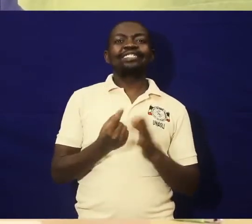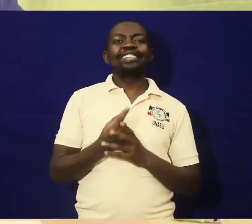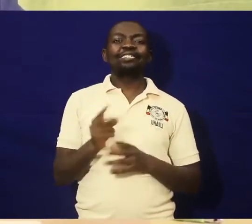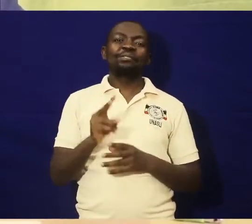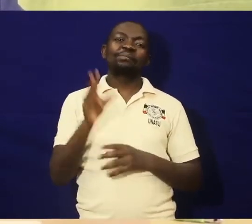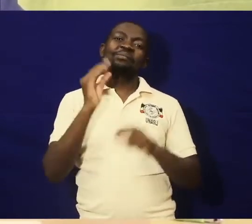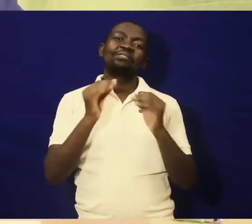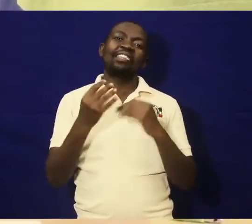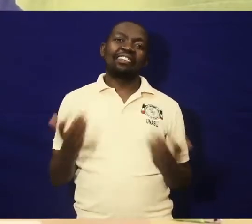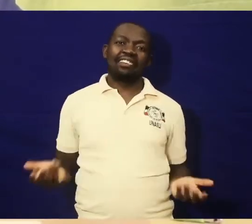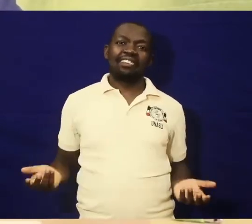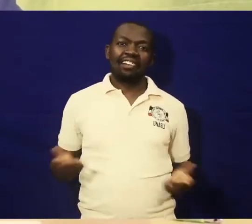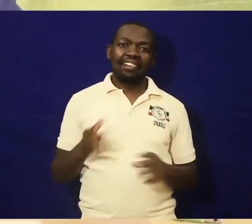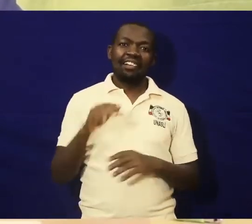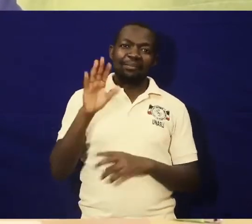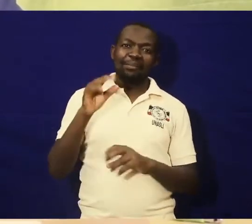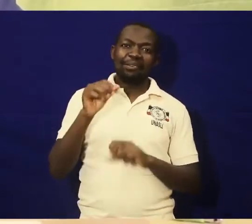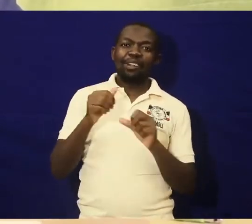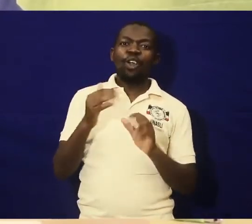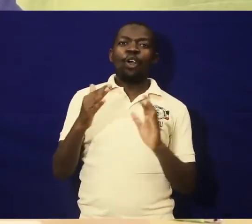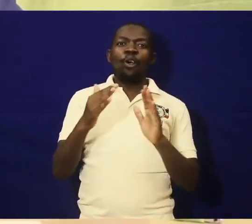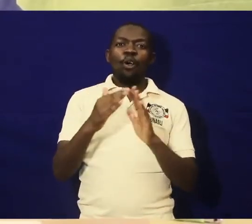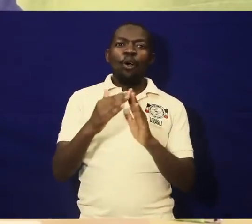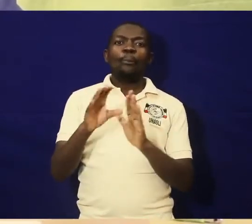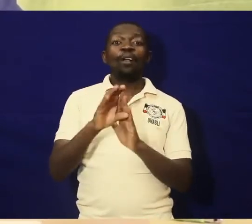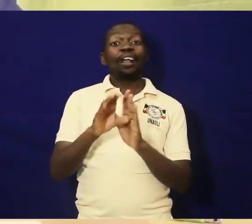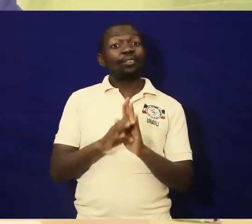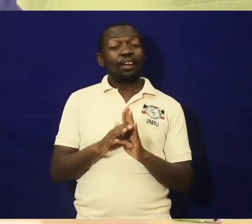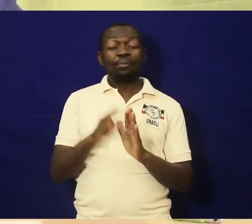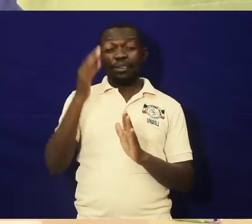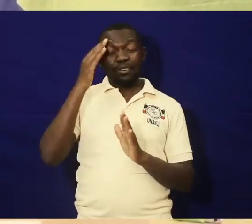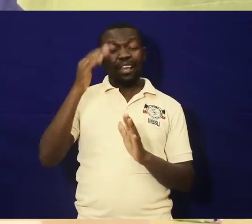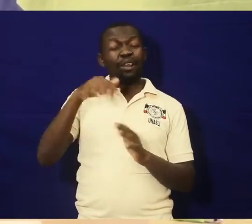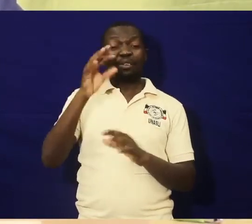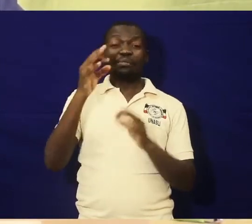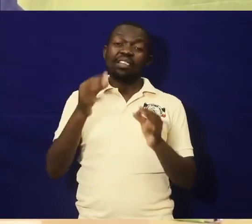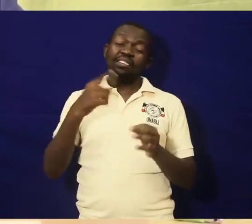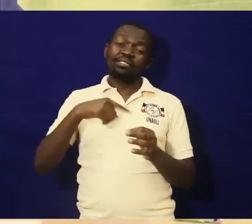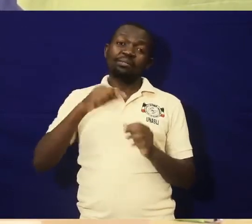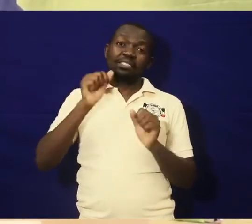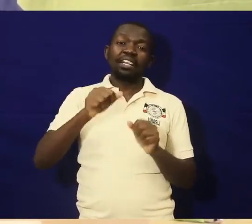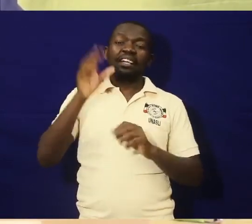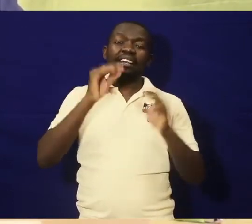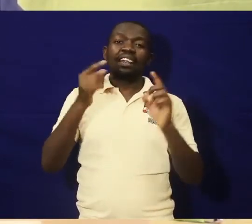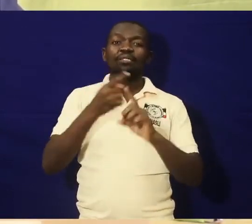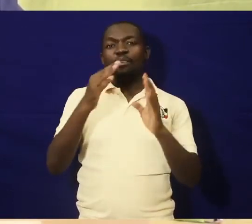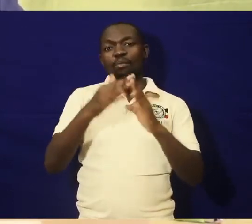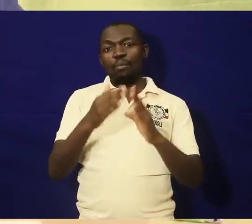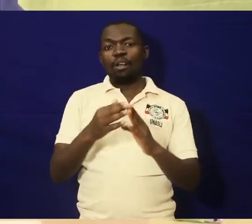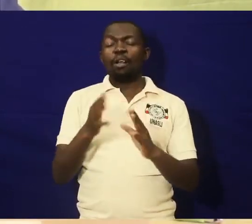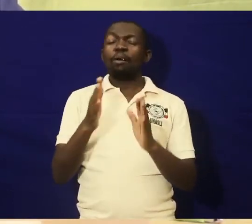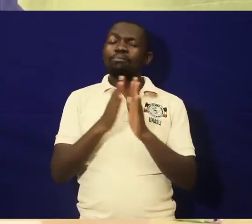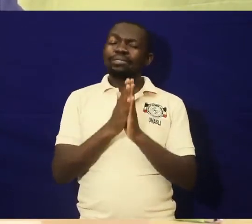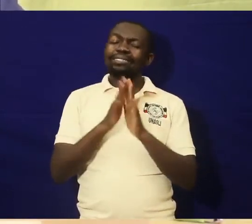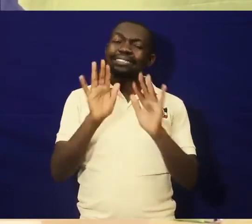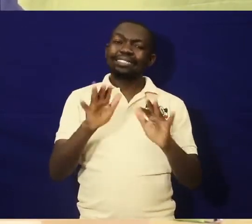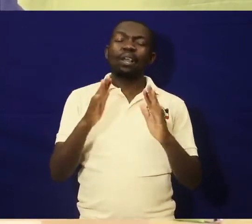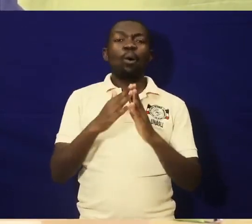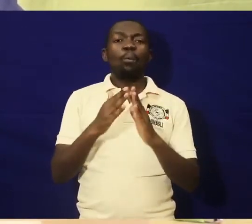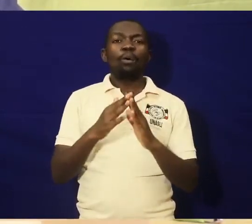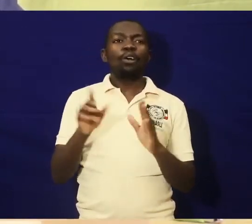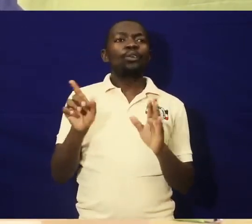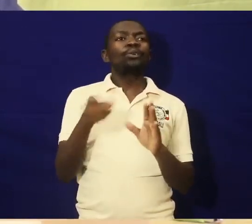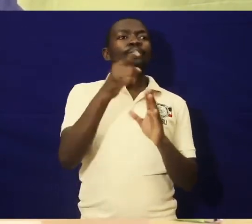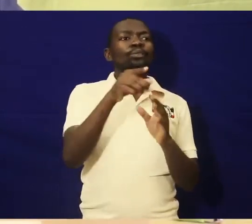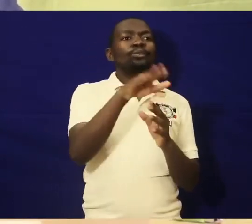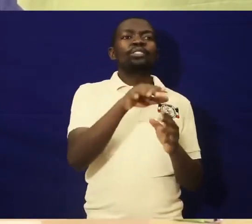learn more about the home culture. There are so many things to learn at home. So keep at home, stay home. Don't go to those stations because